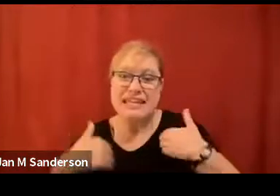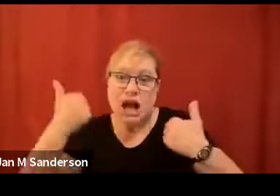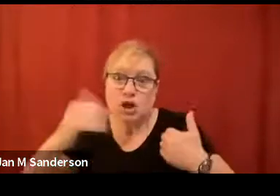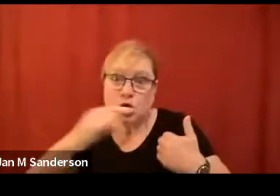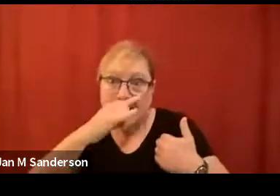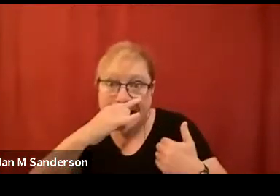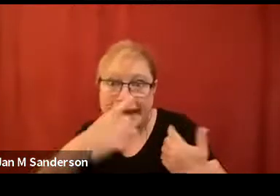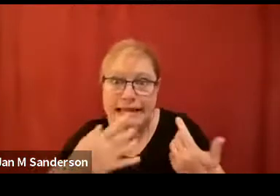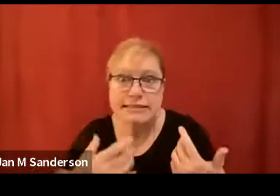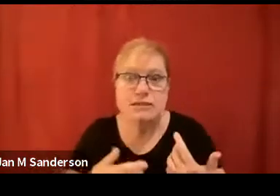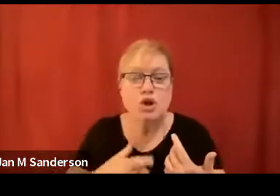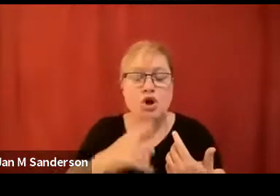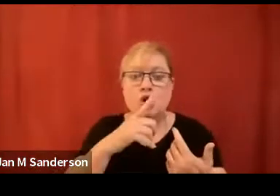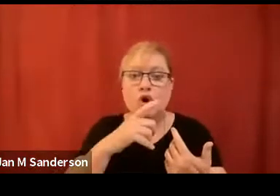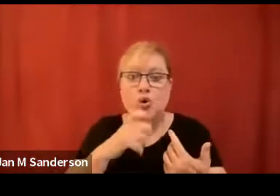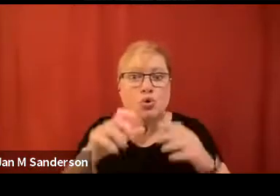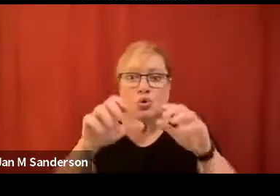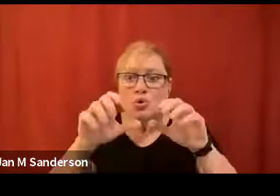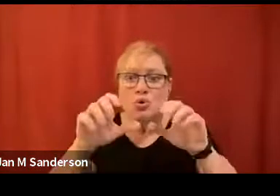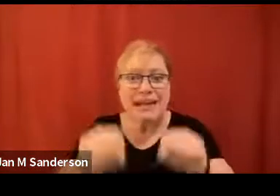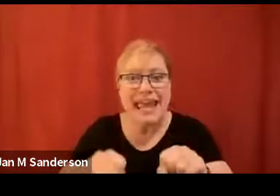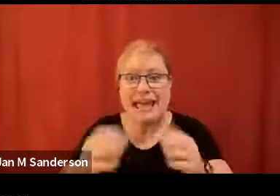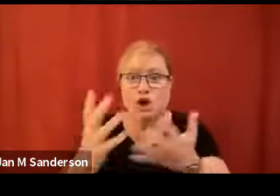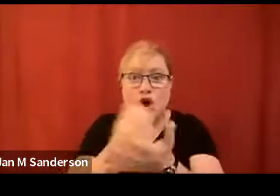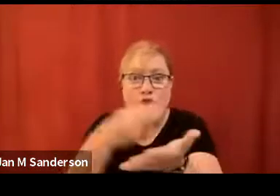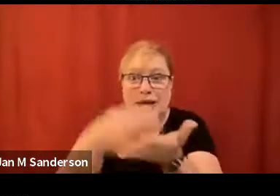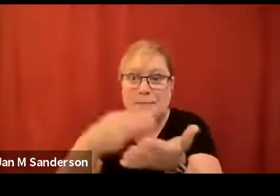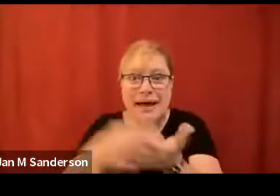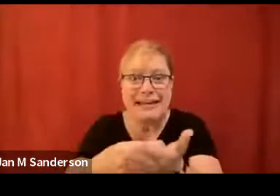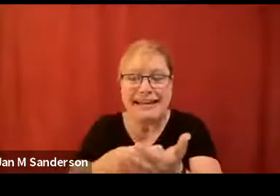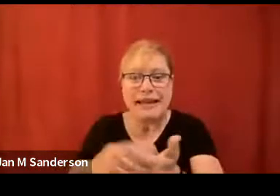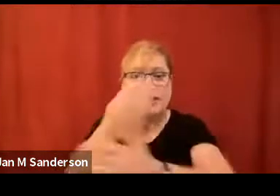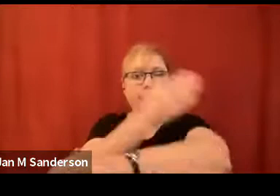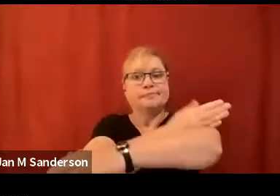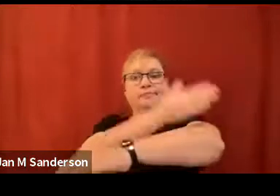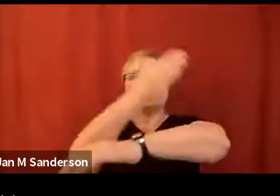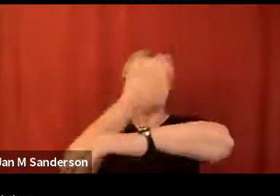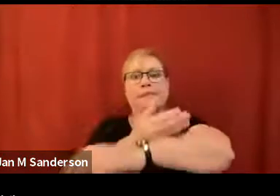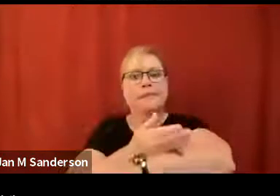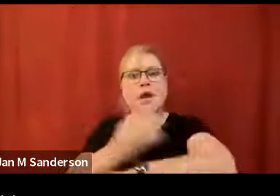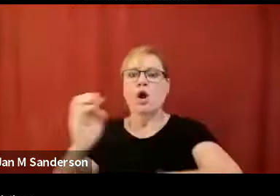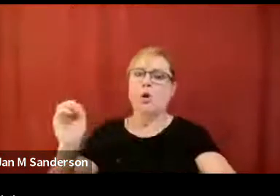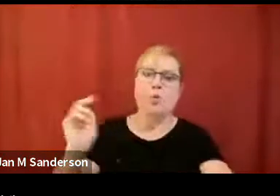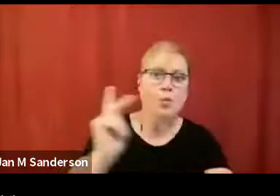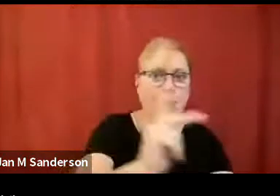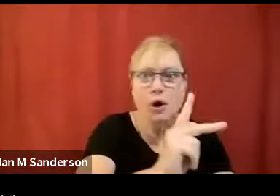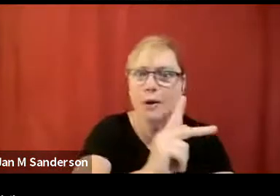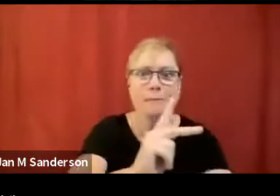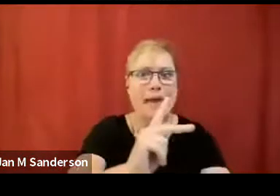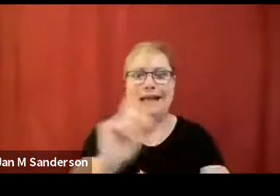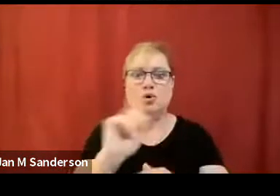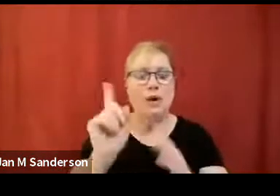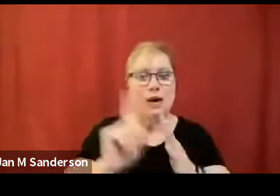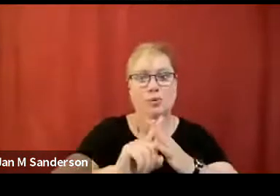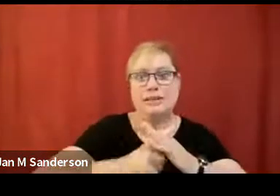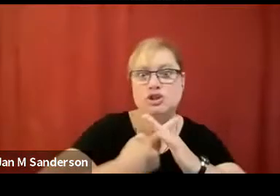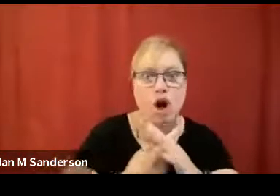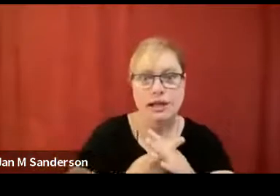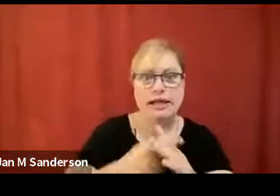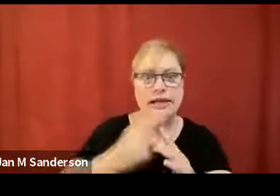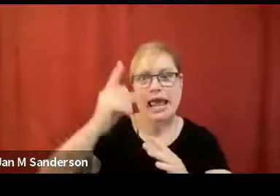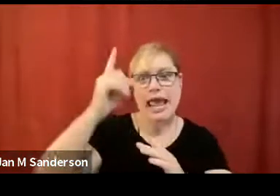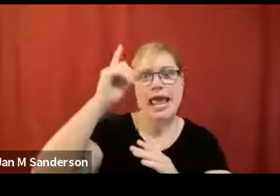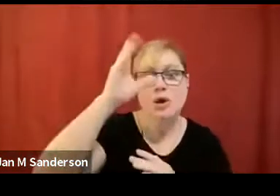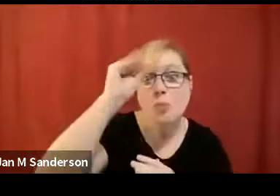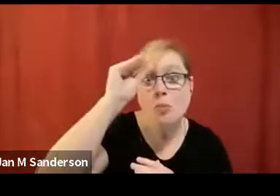an activity that can generate income, we're right back where we started, and the boys are going to be the ones that get to go back to school. So, these